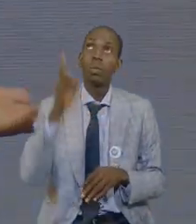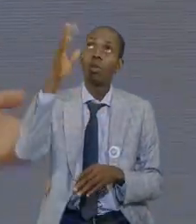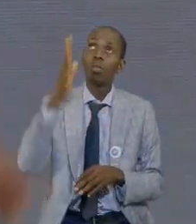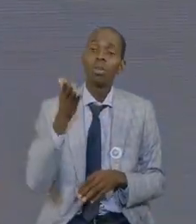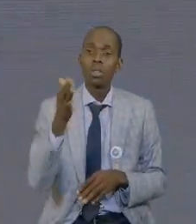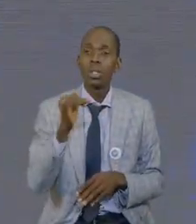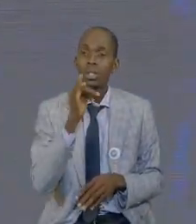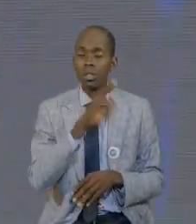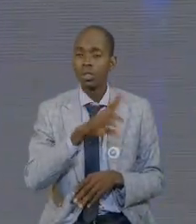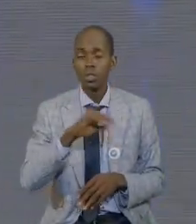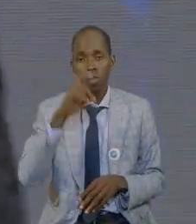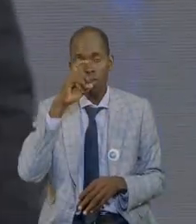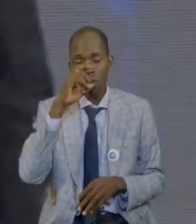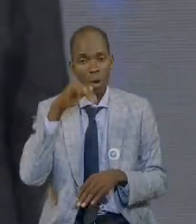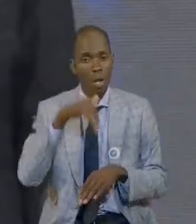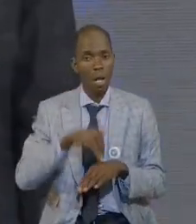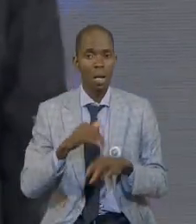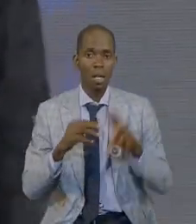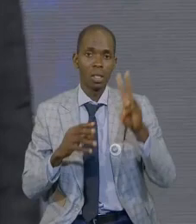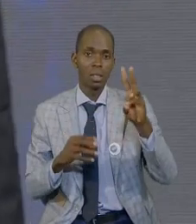fool at 16.